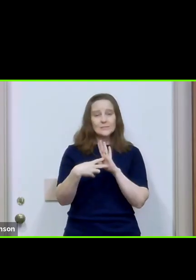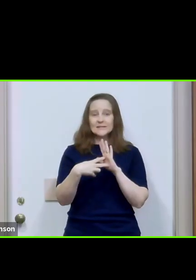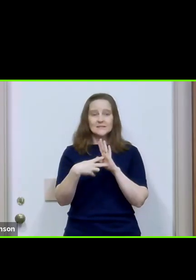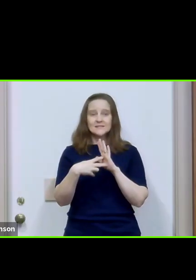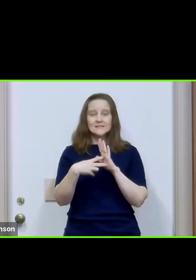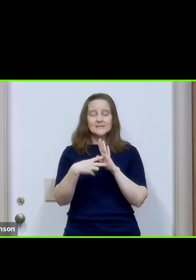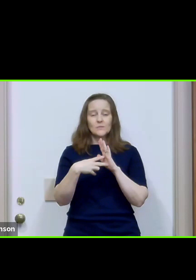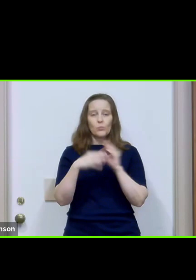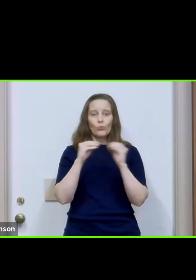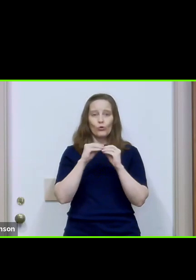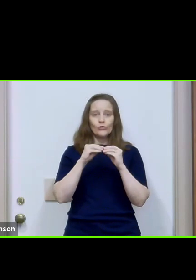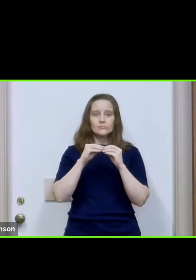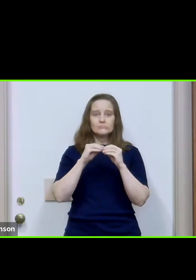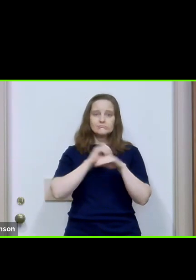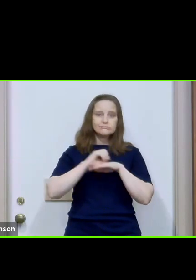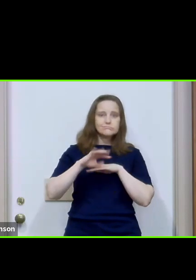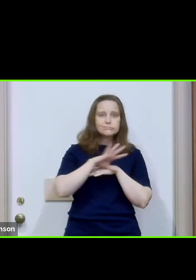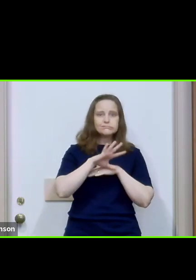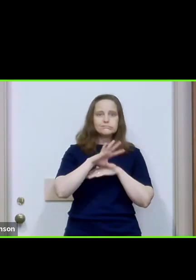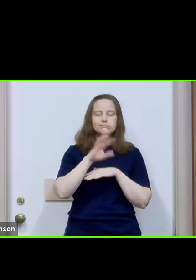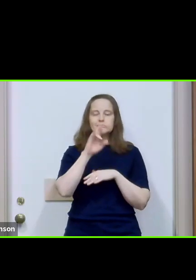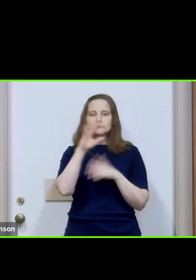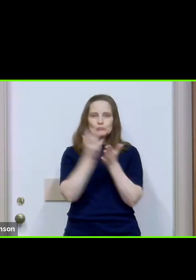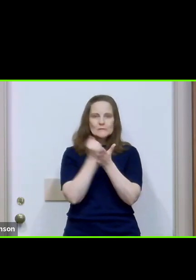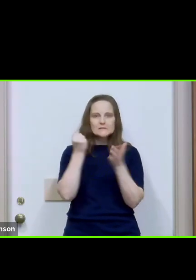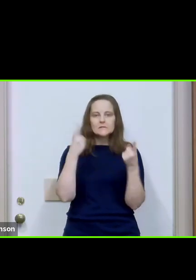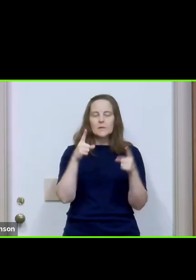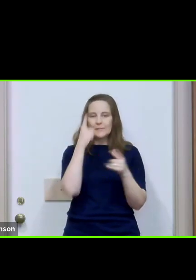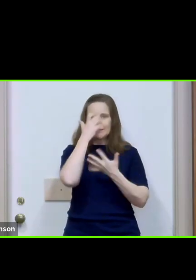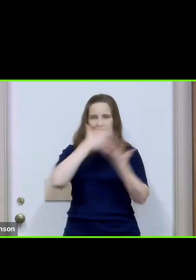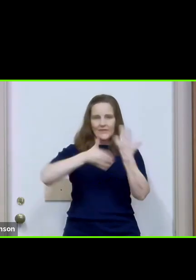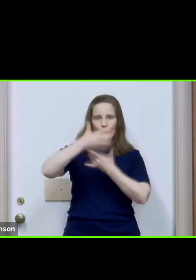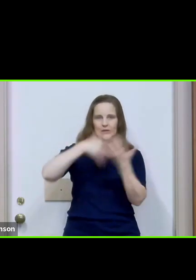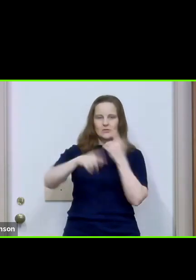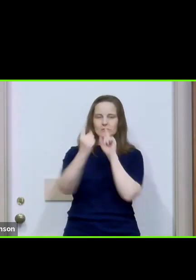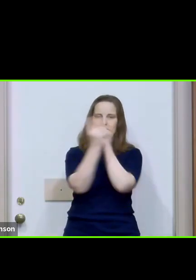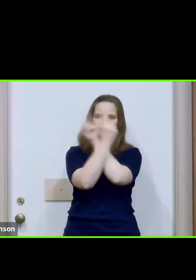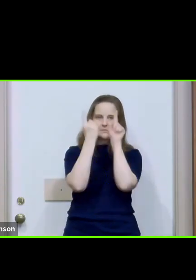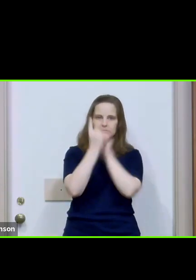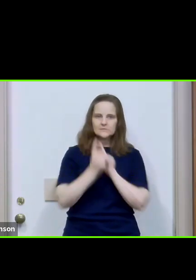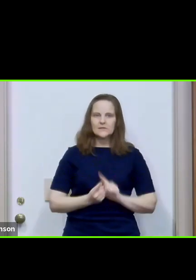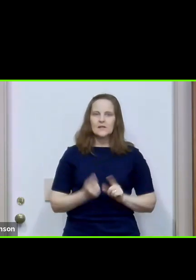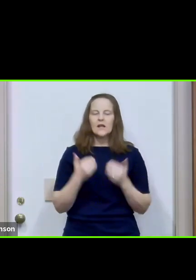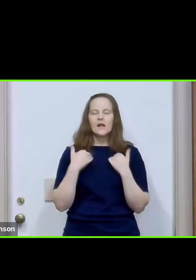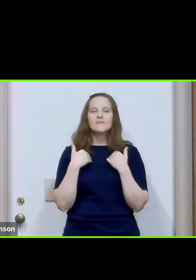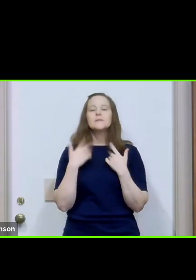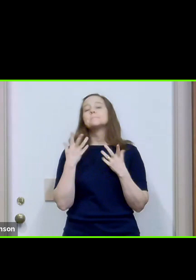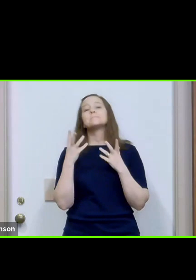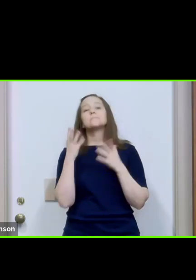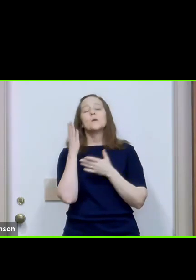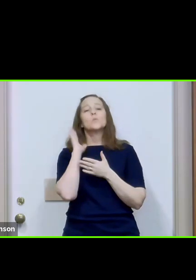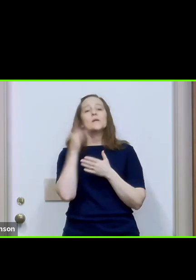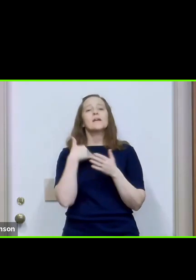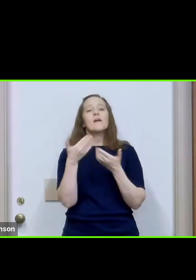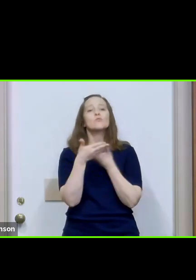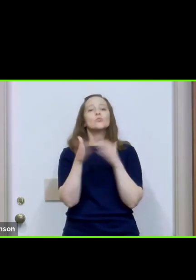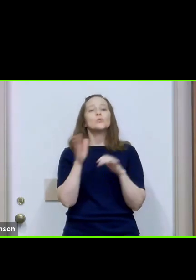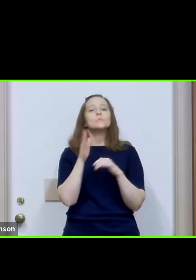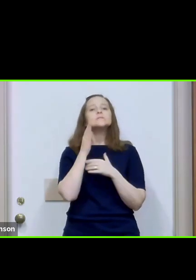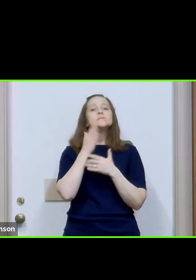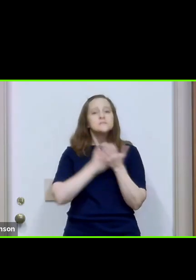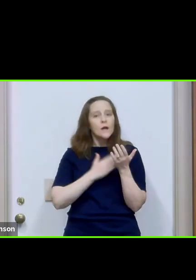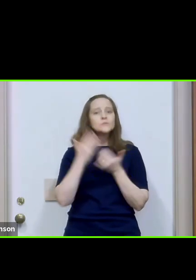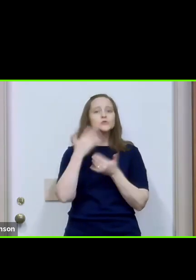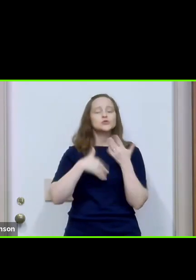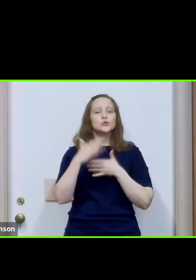to greater risk because of the kinds of interactions that we might have. There'll be room for some socially distanced events. If